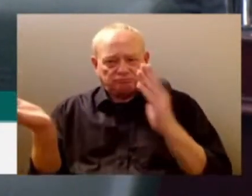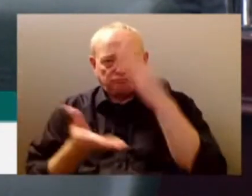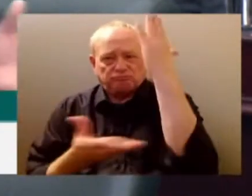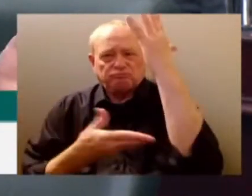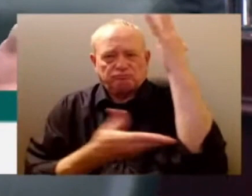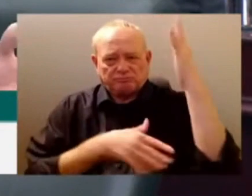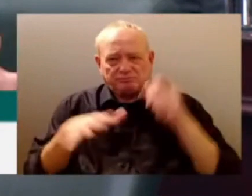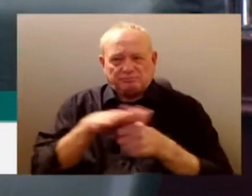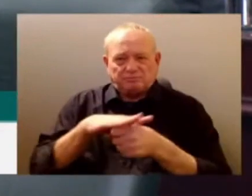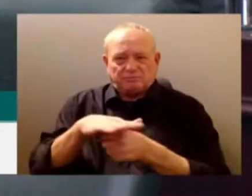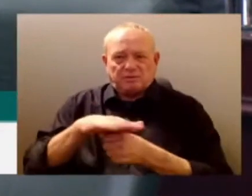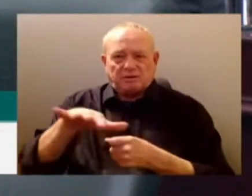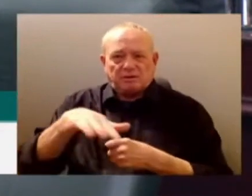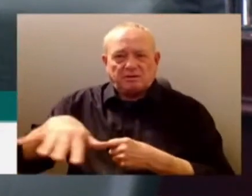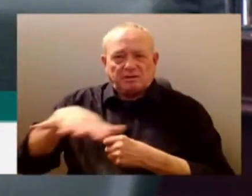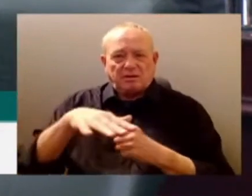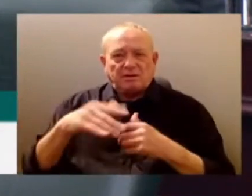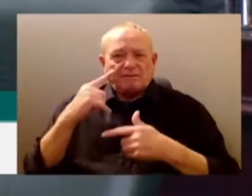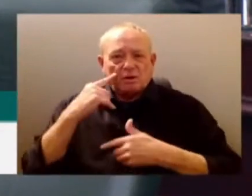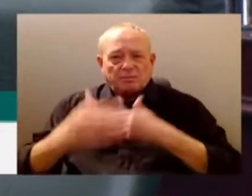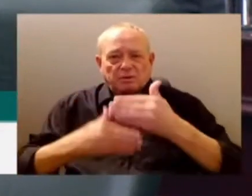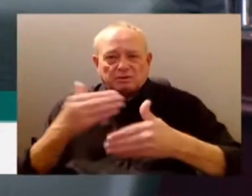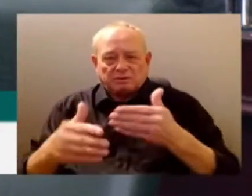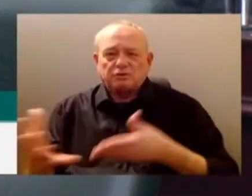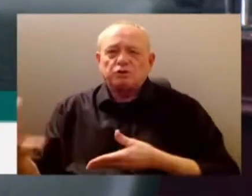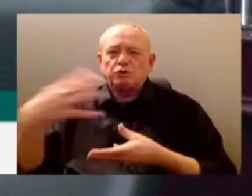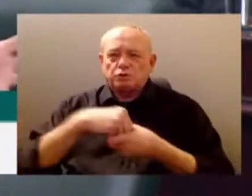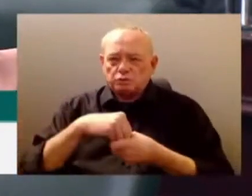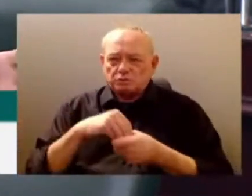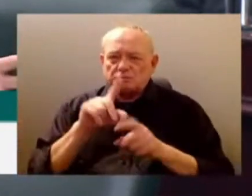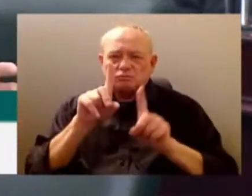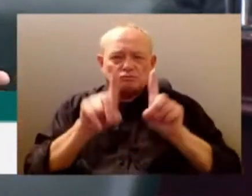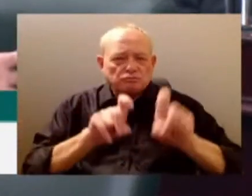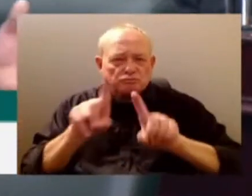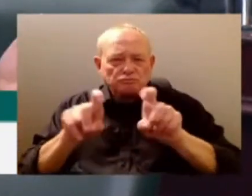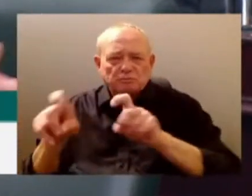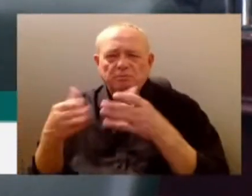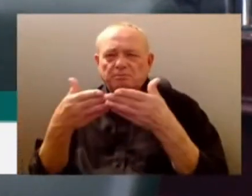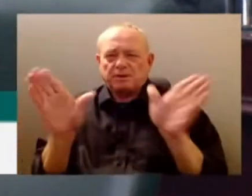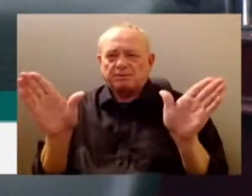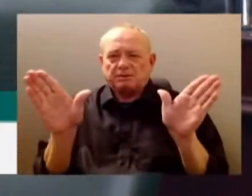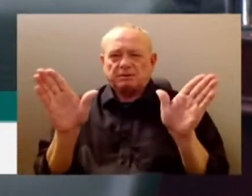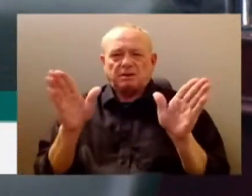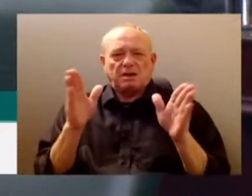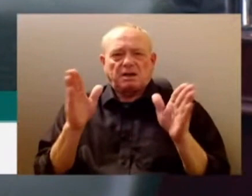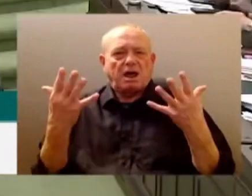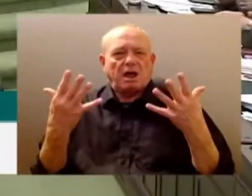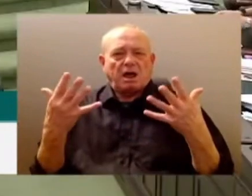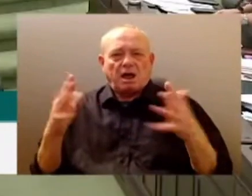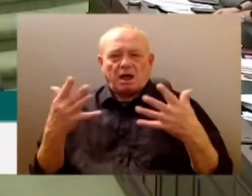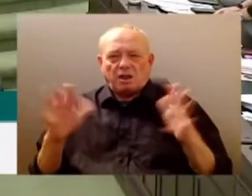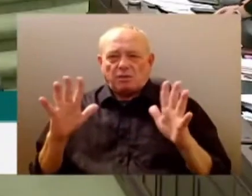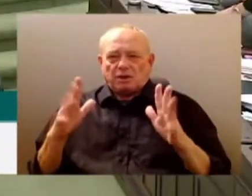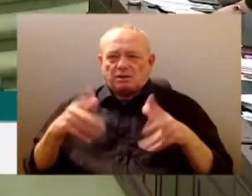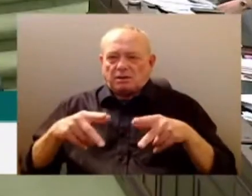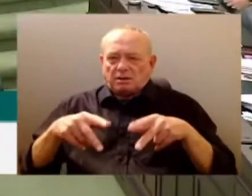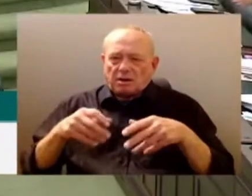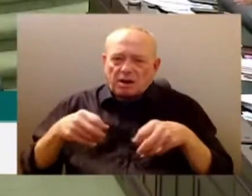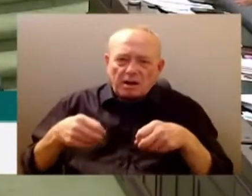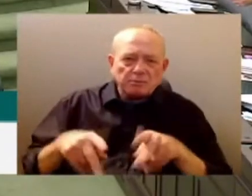plans involves public consultation, so the public has had a chance to have involvement in that, and will continue to be. The Honourable Member for